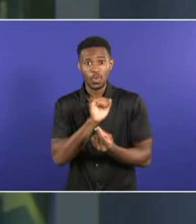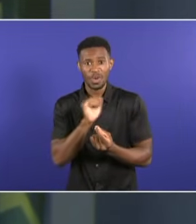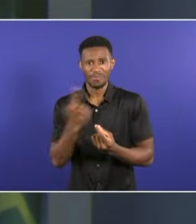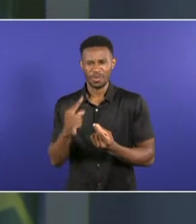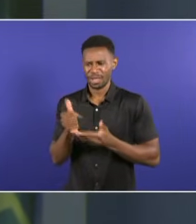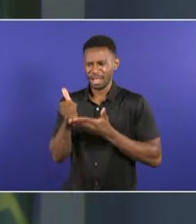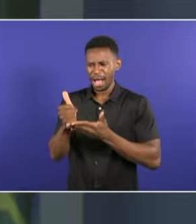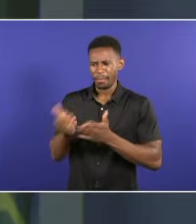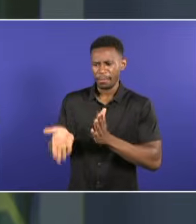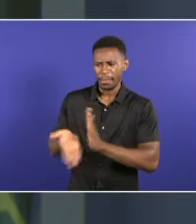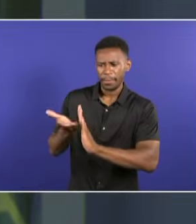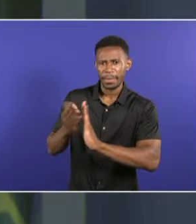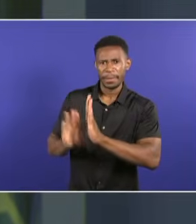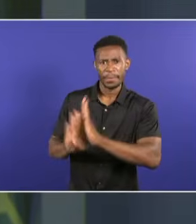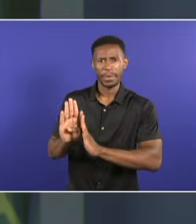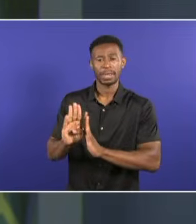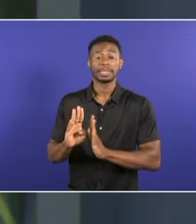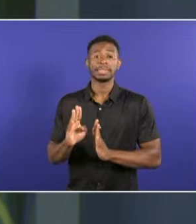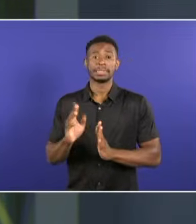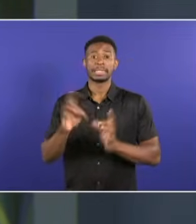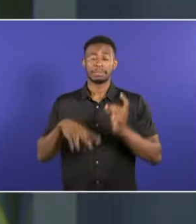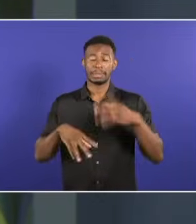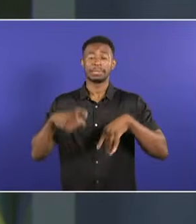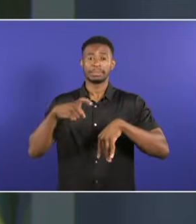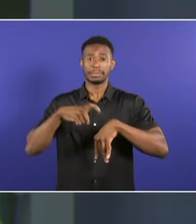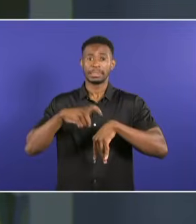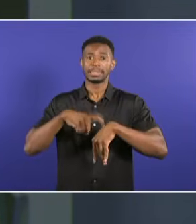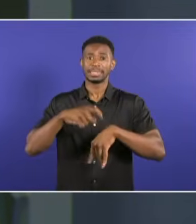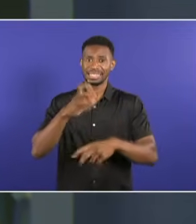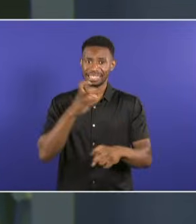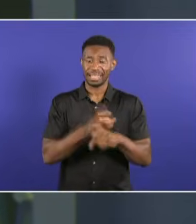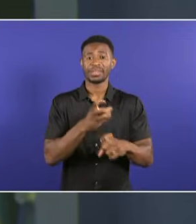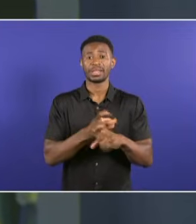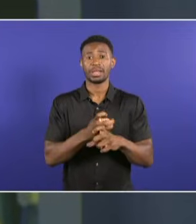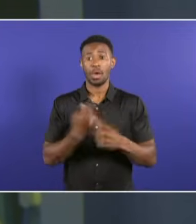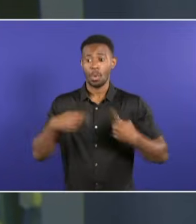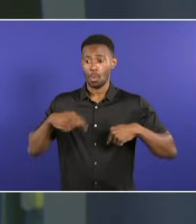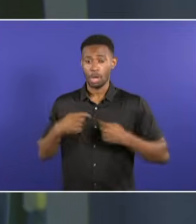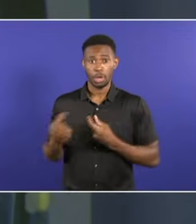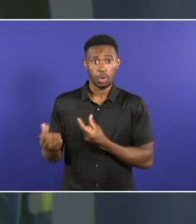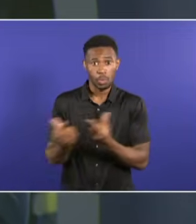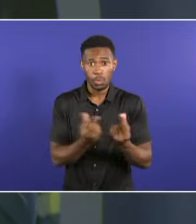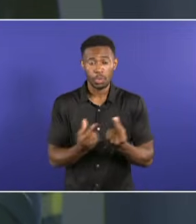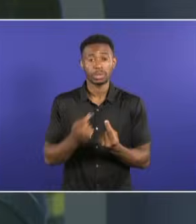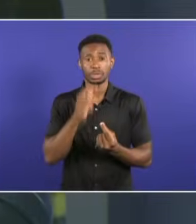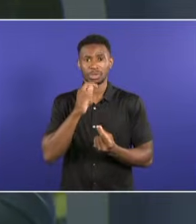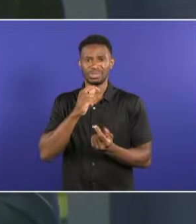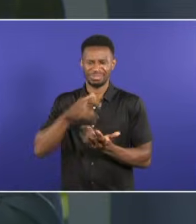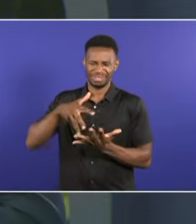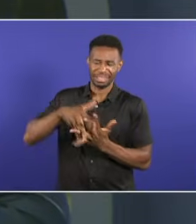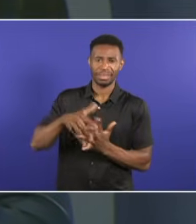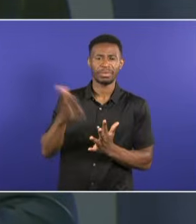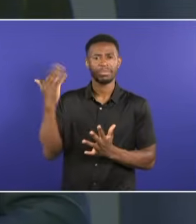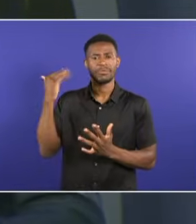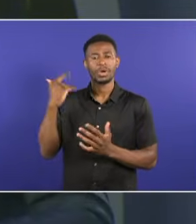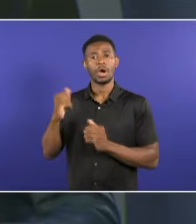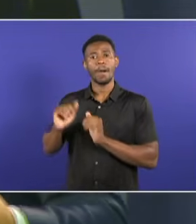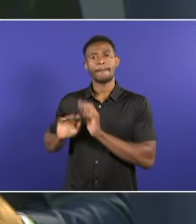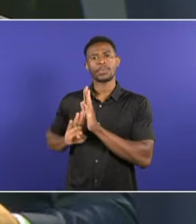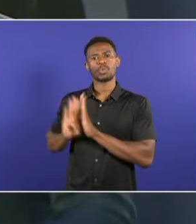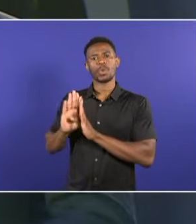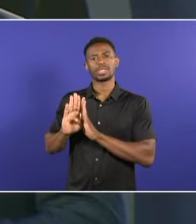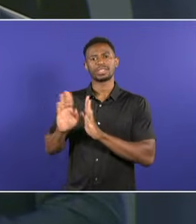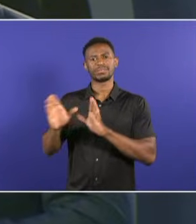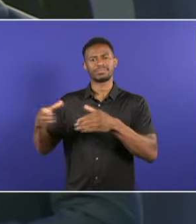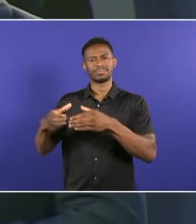tide. Our party's roots run very deep. From the formation of the Progressive Party